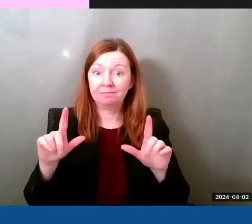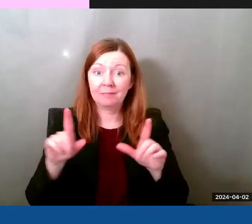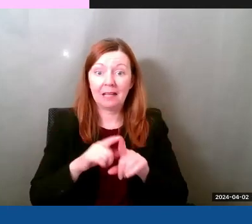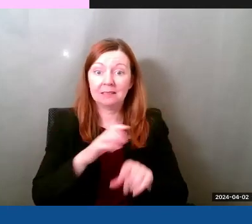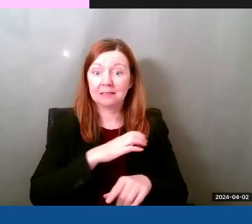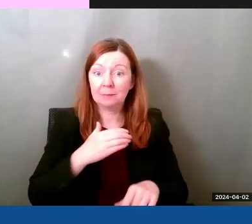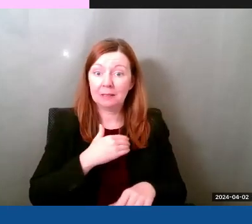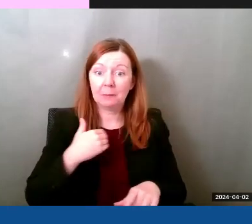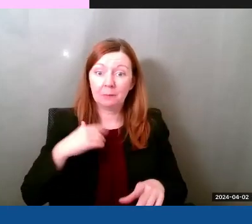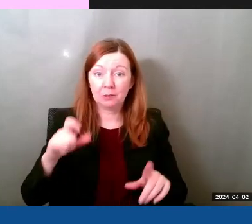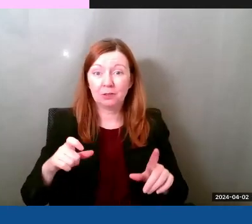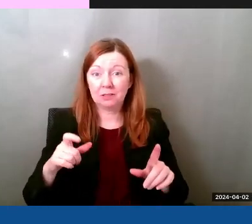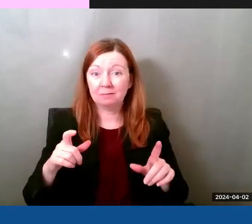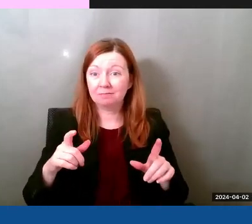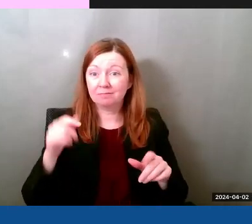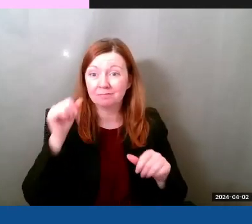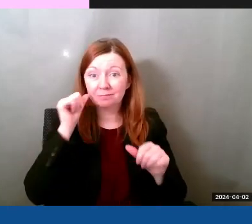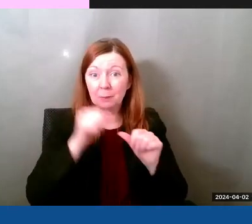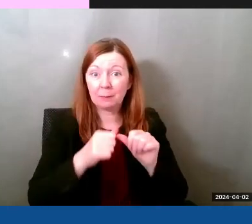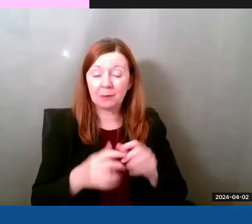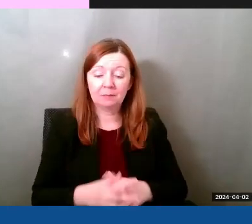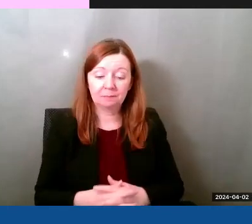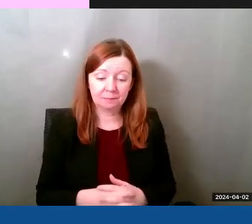be bearing in mind.